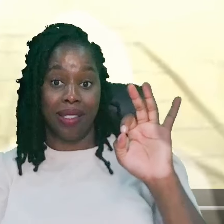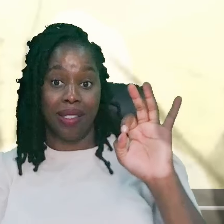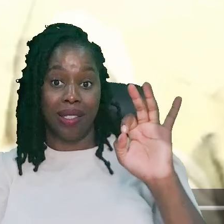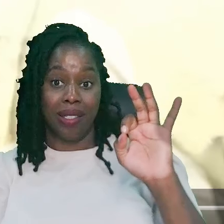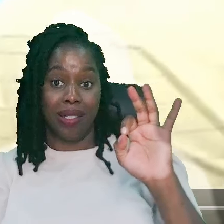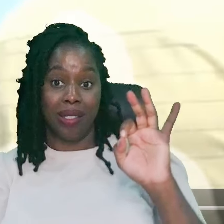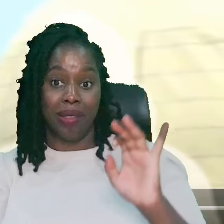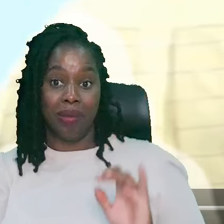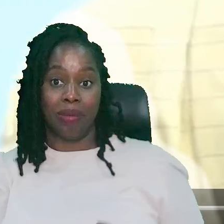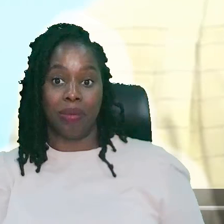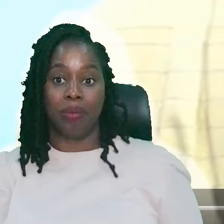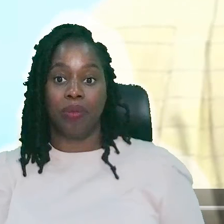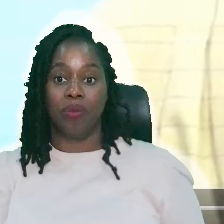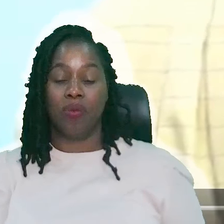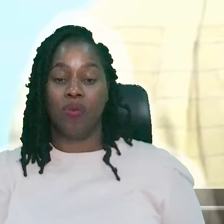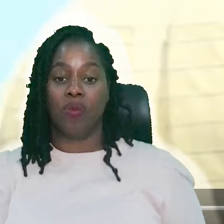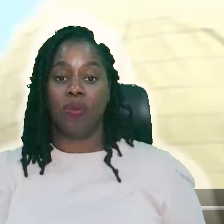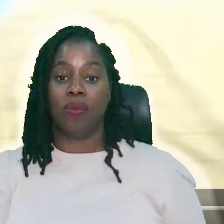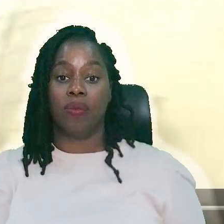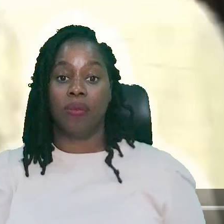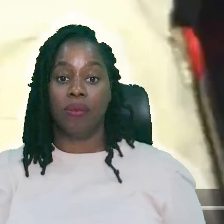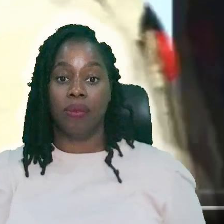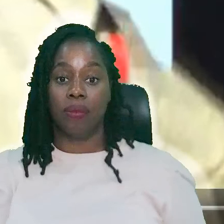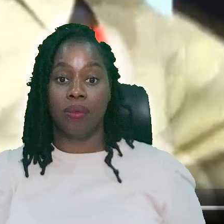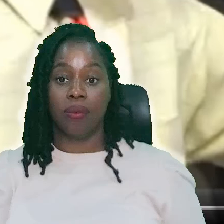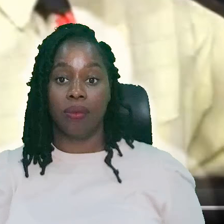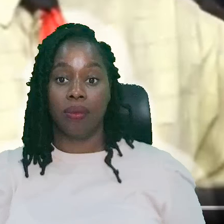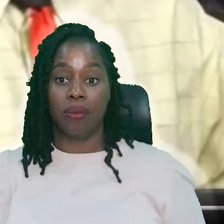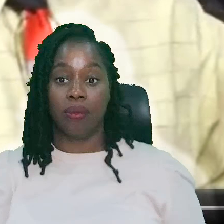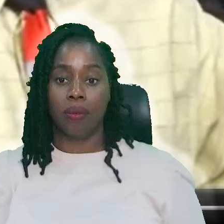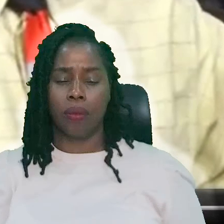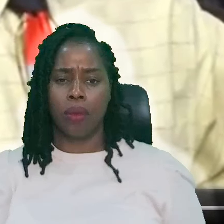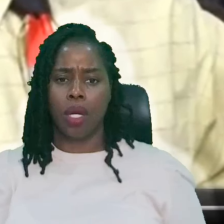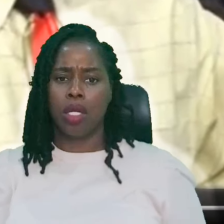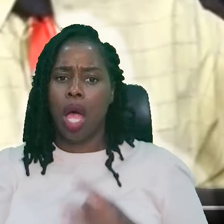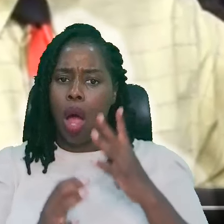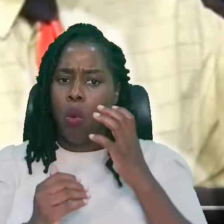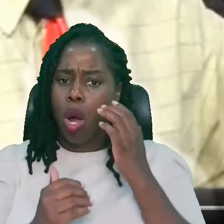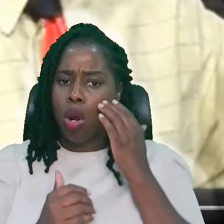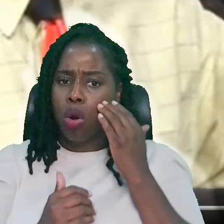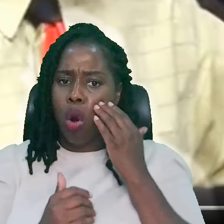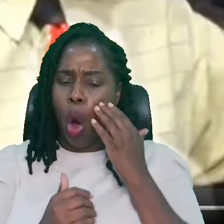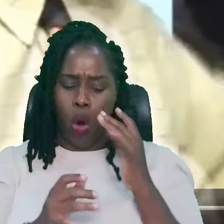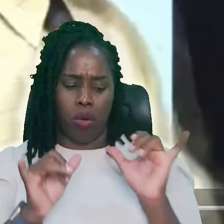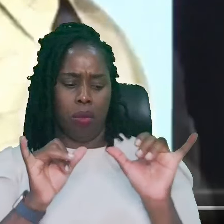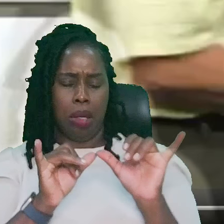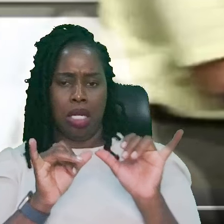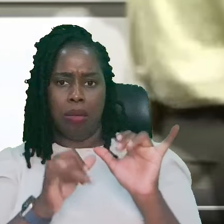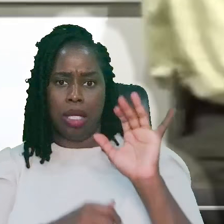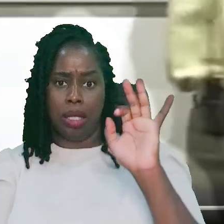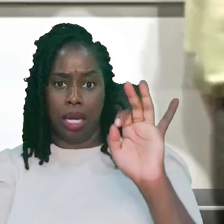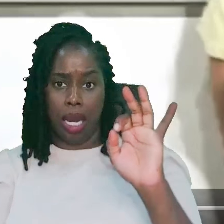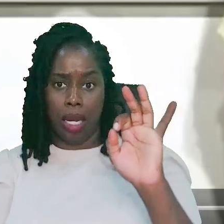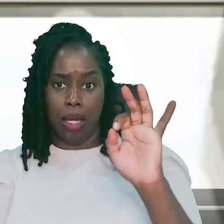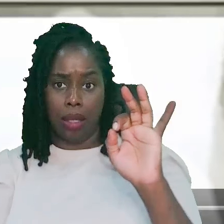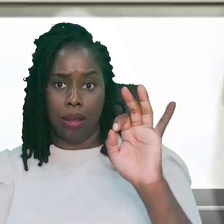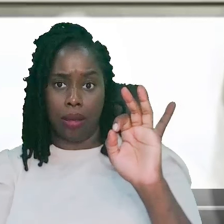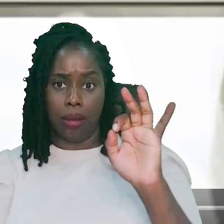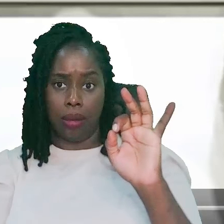the length of segment AB, is 9. Well, I want a notation for the length of segment AB.